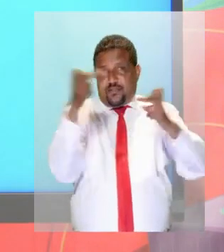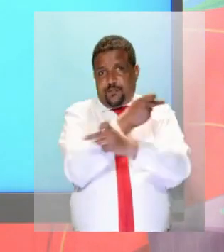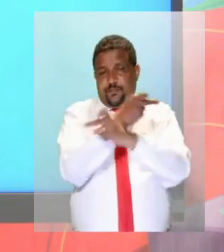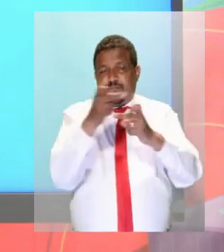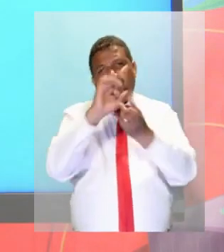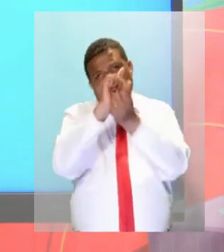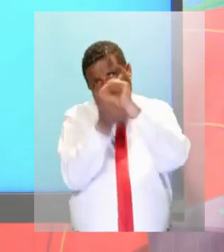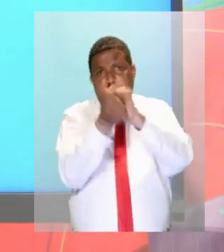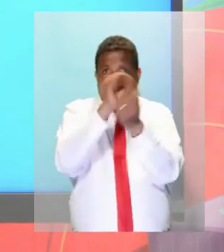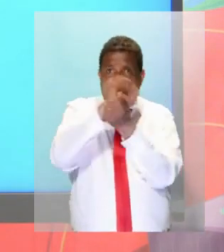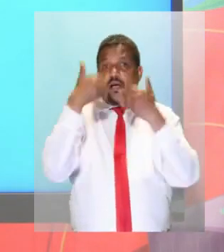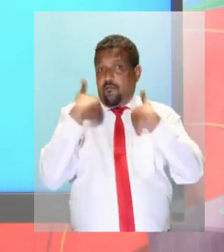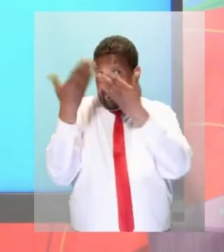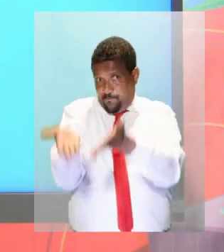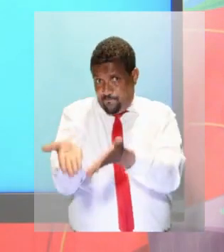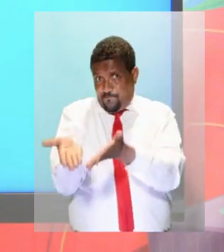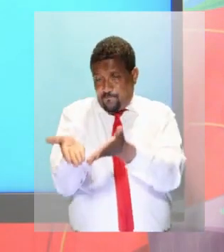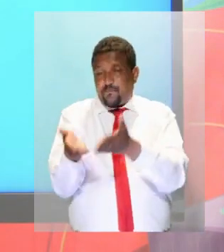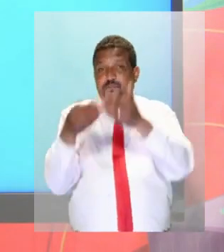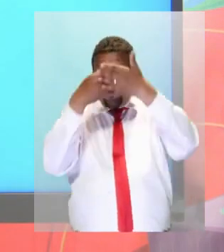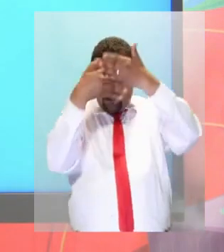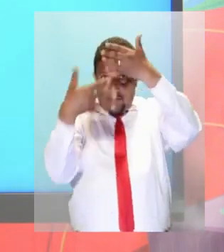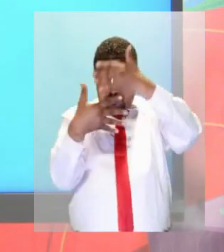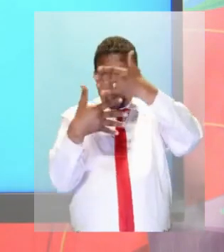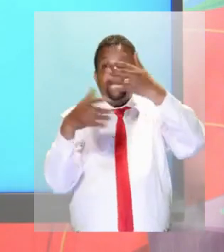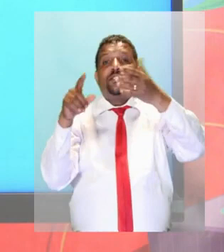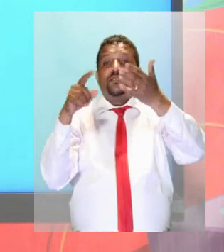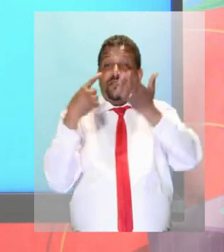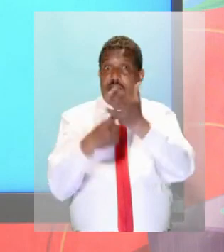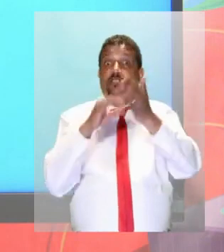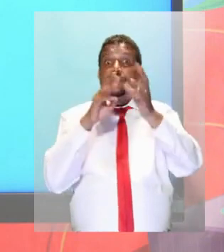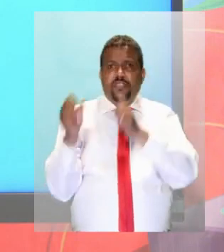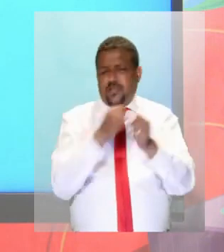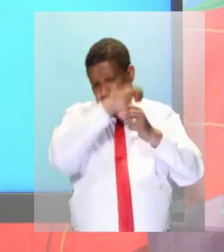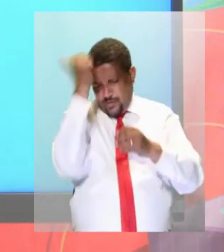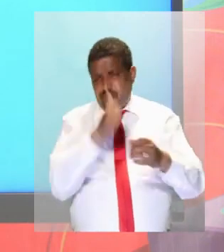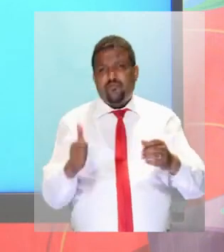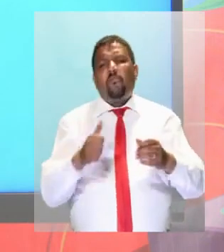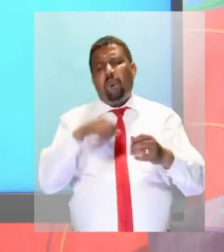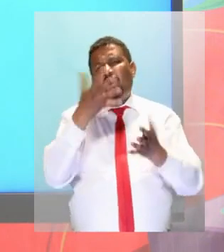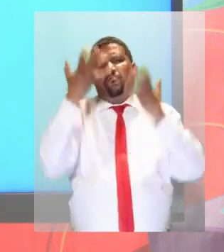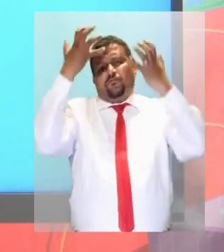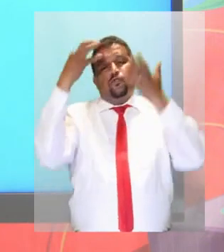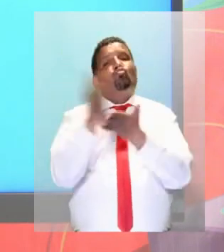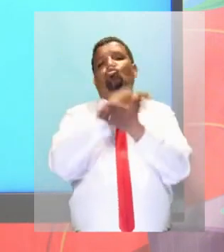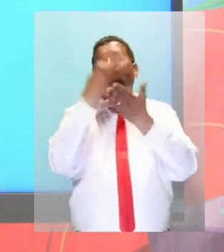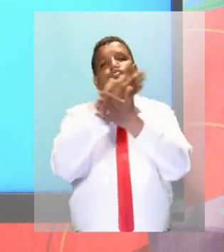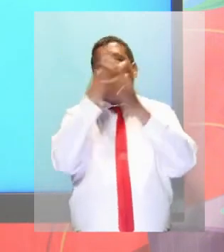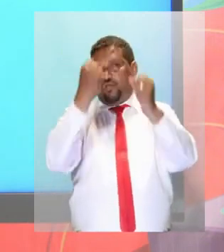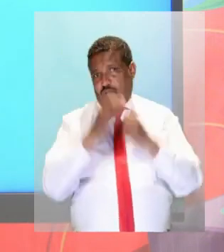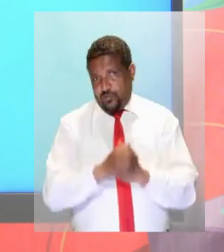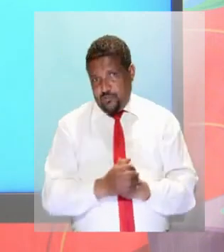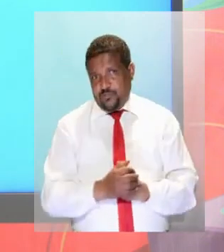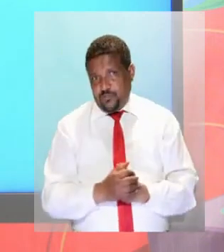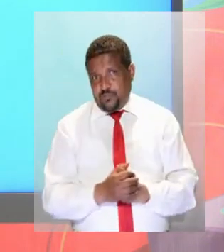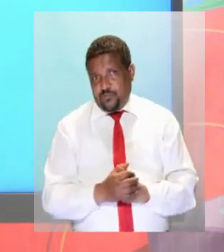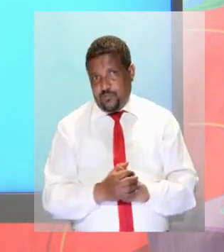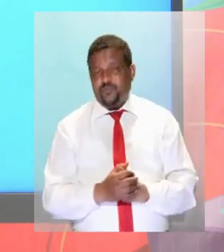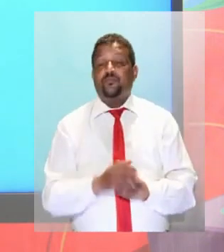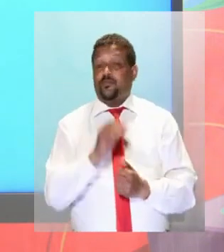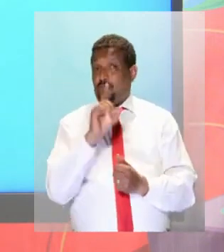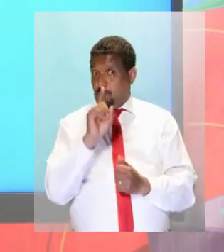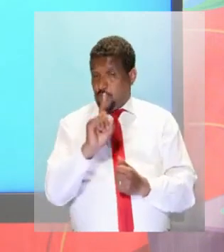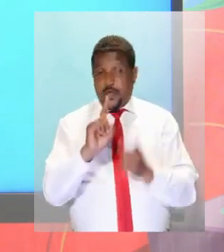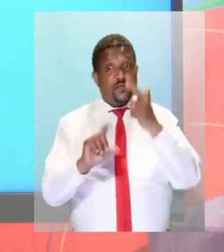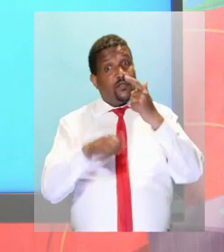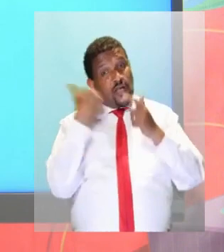is flexibility under this system. Everybody can produce whatever he wants to produce.